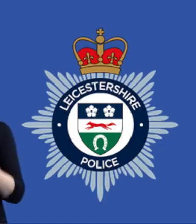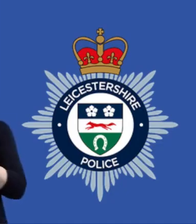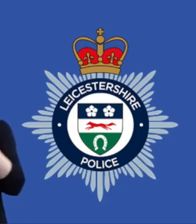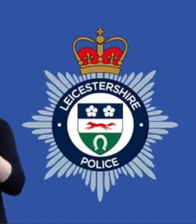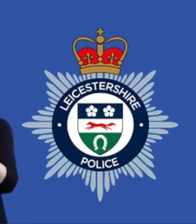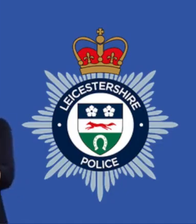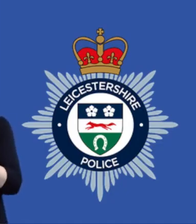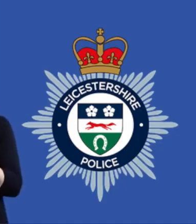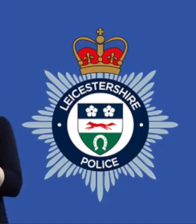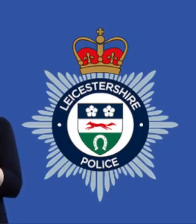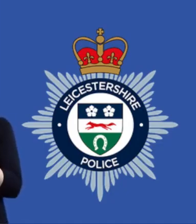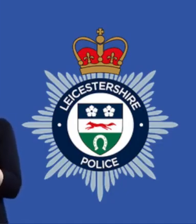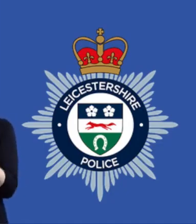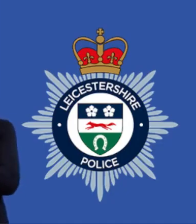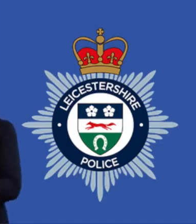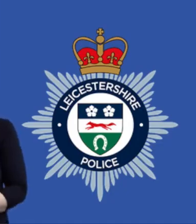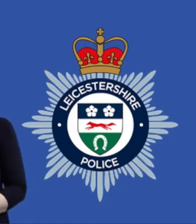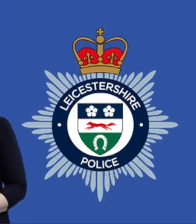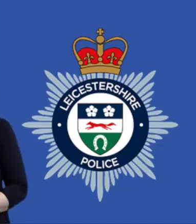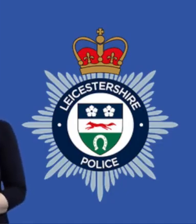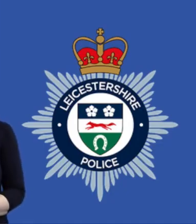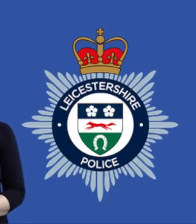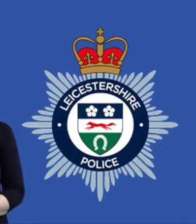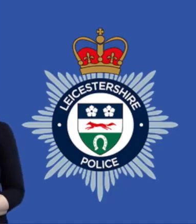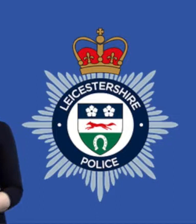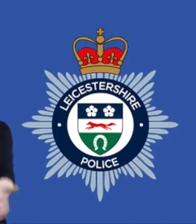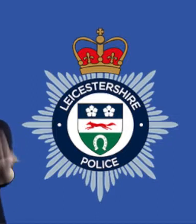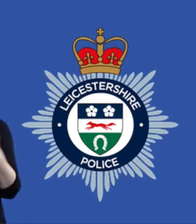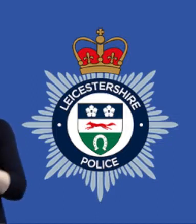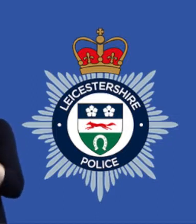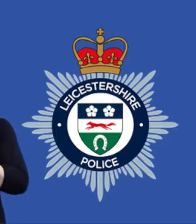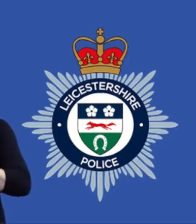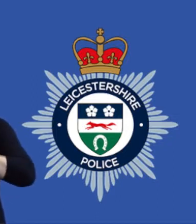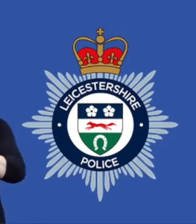Welcome to our presentation on cyber protect advice for parents.